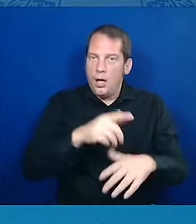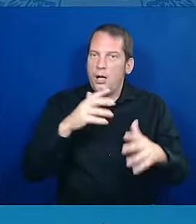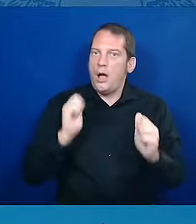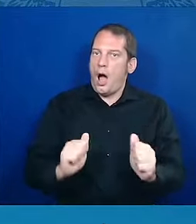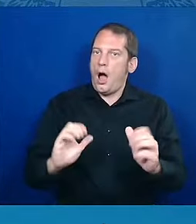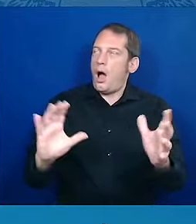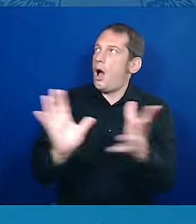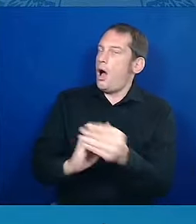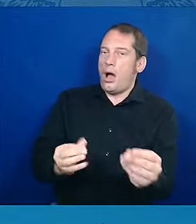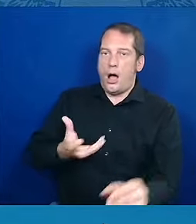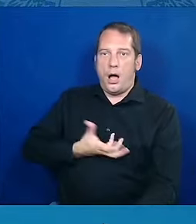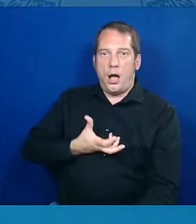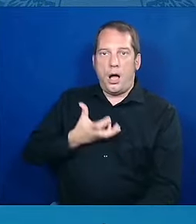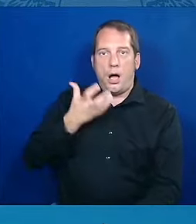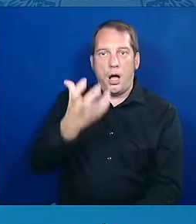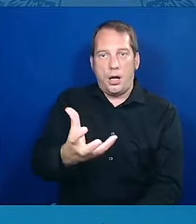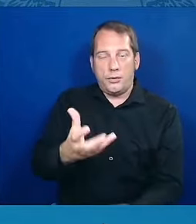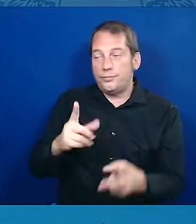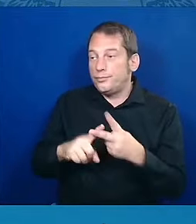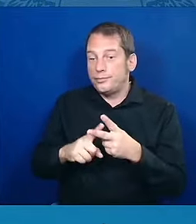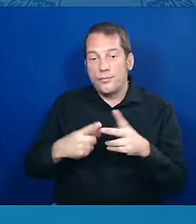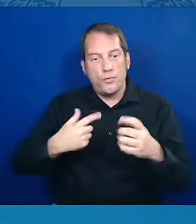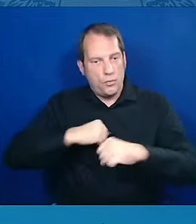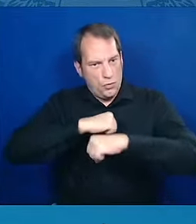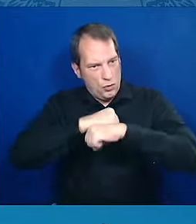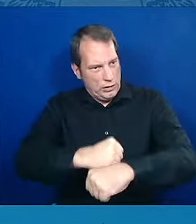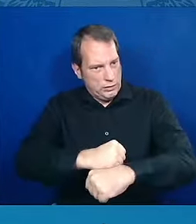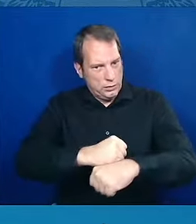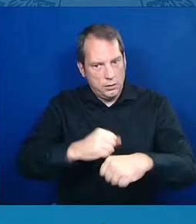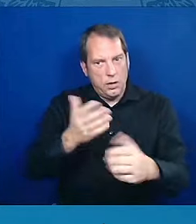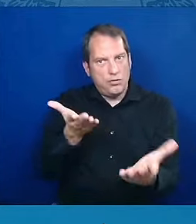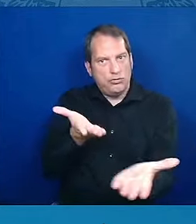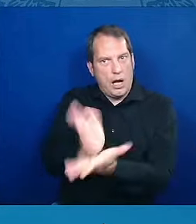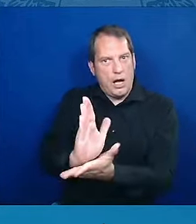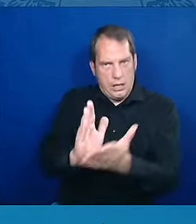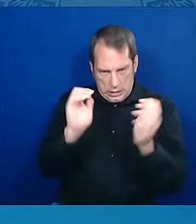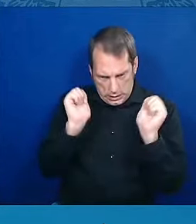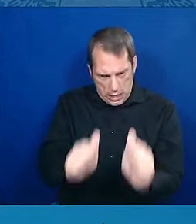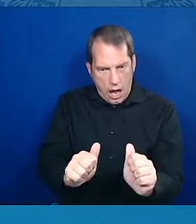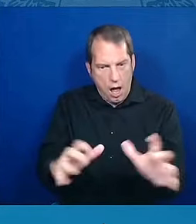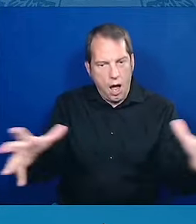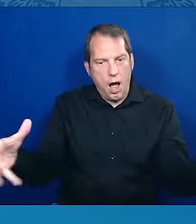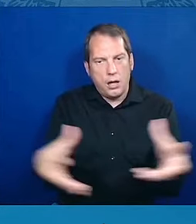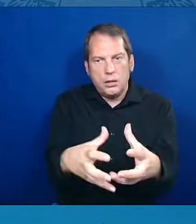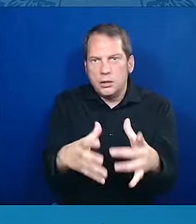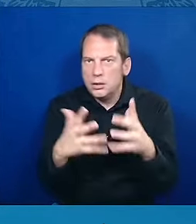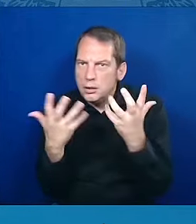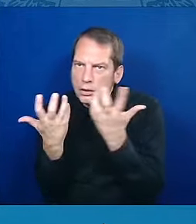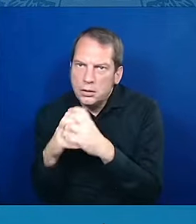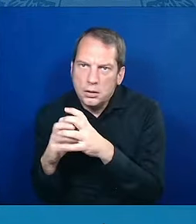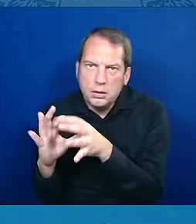to collectively bargain, to end union busting.